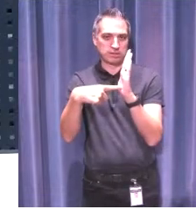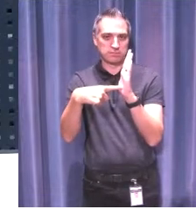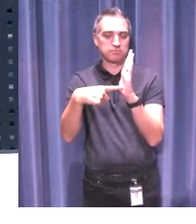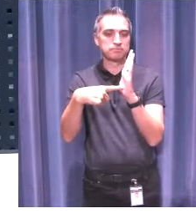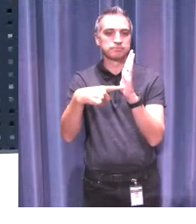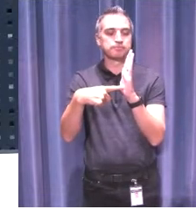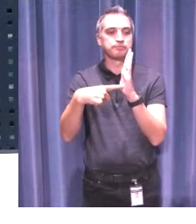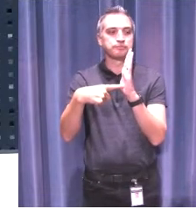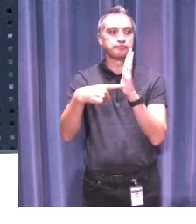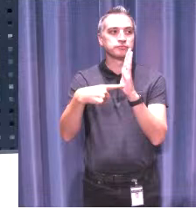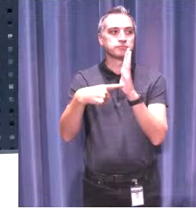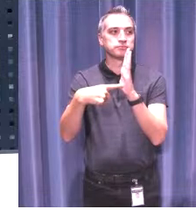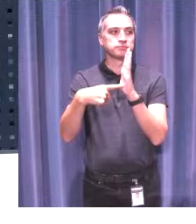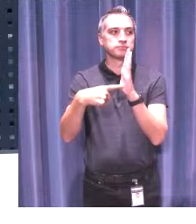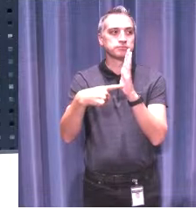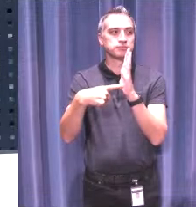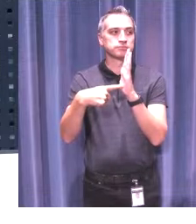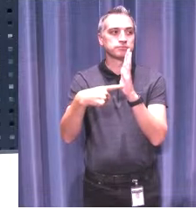that